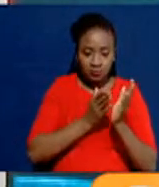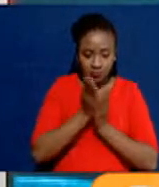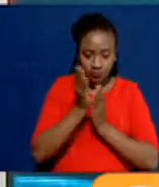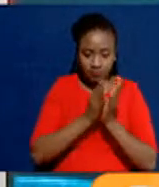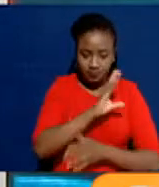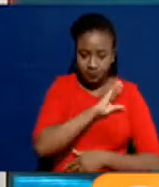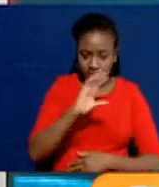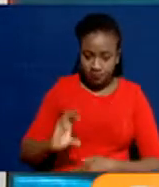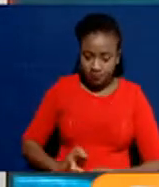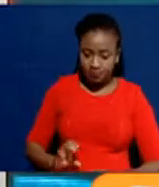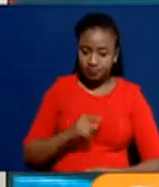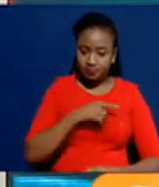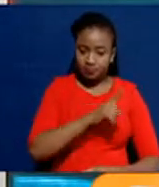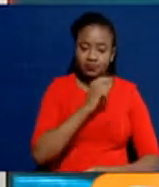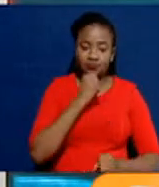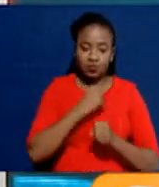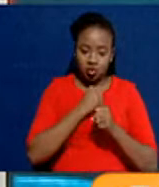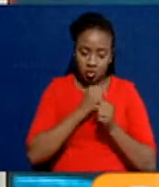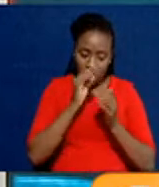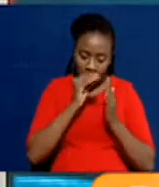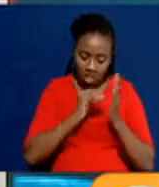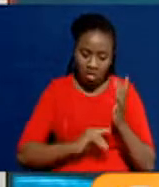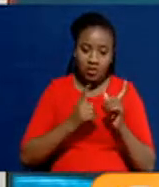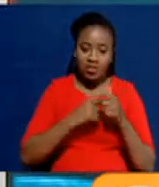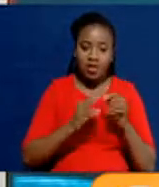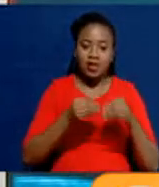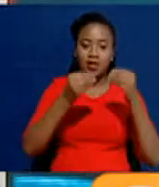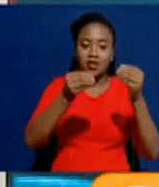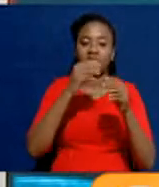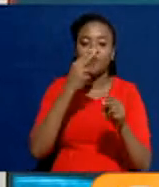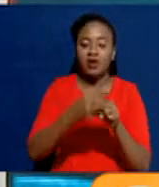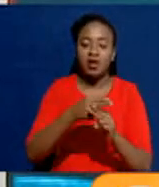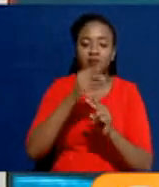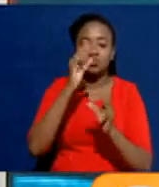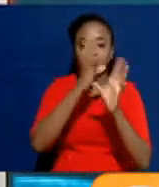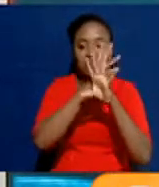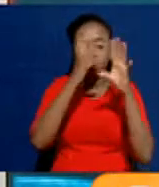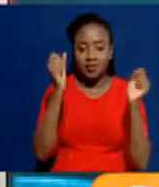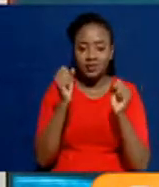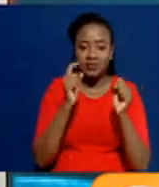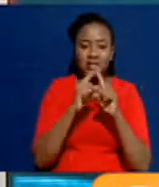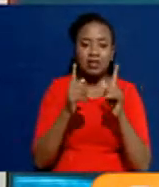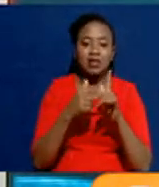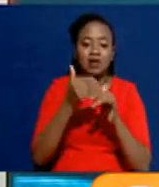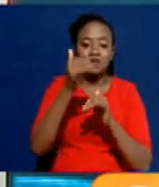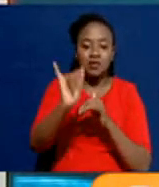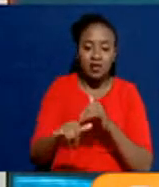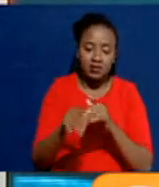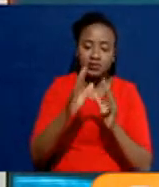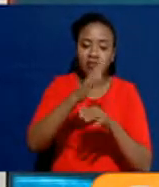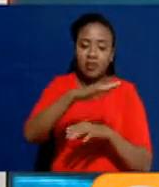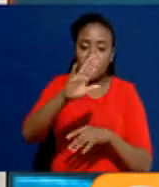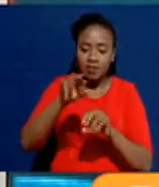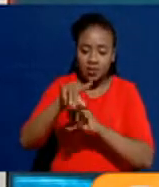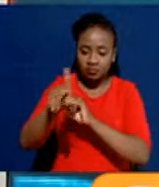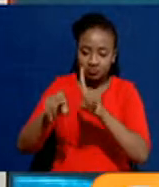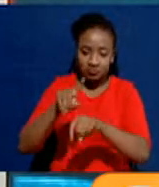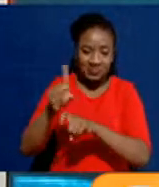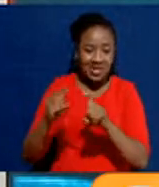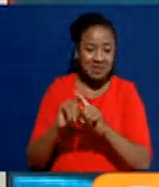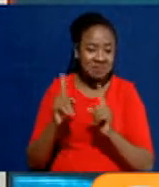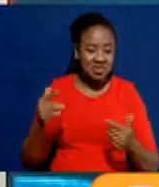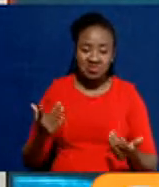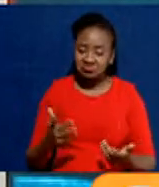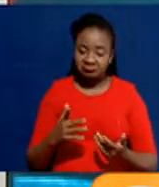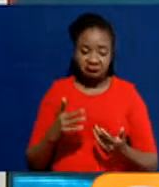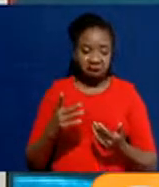recommend to the president. Thereafter, that can be done. But they also have to be vetted by Parliament, which was not done. But Justice Murima, of course,